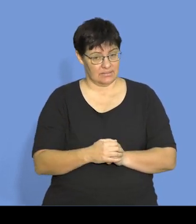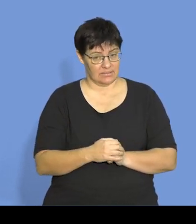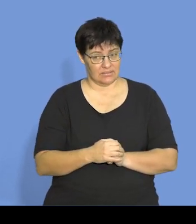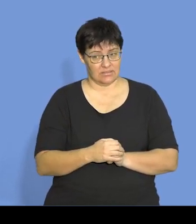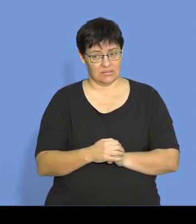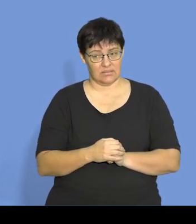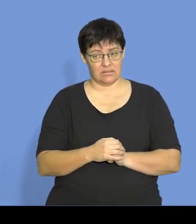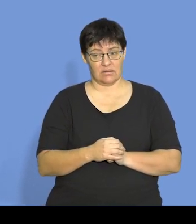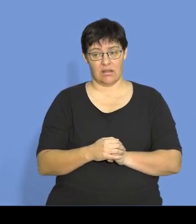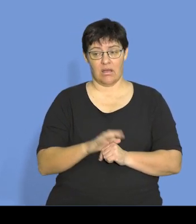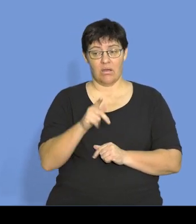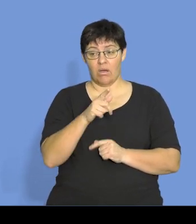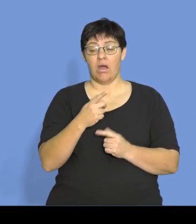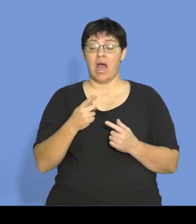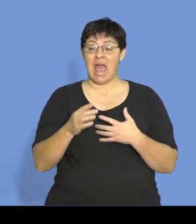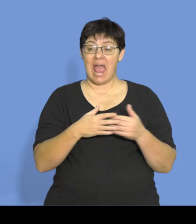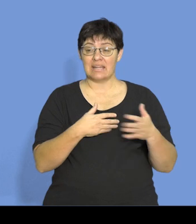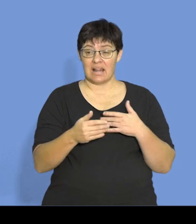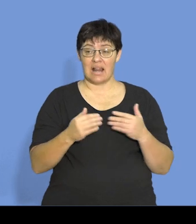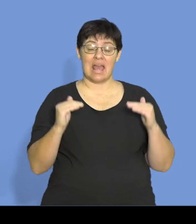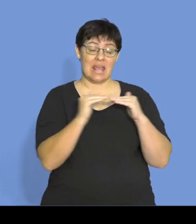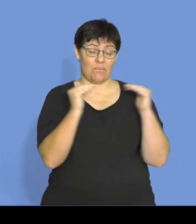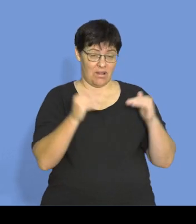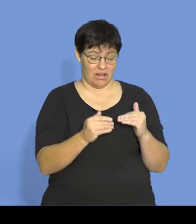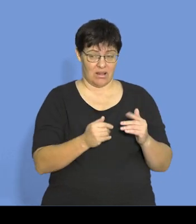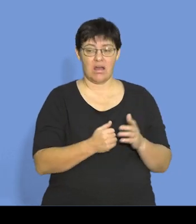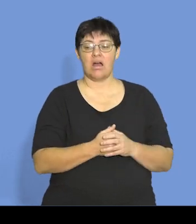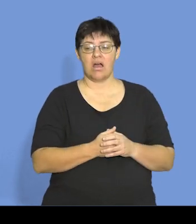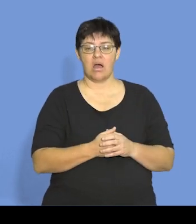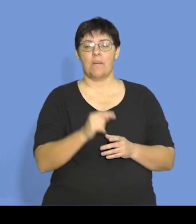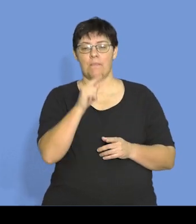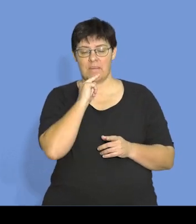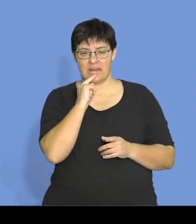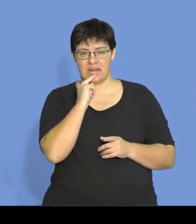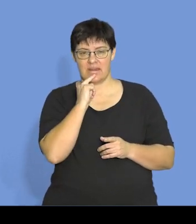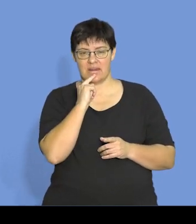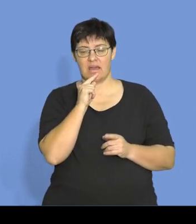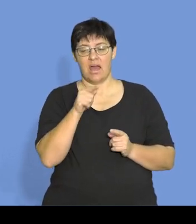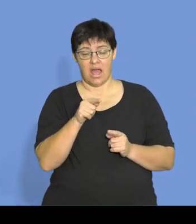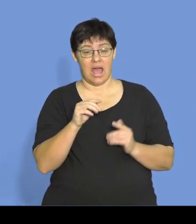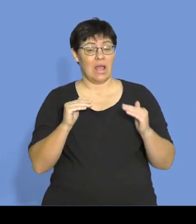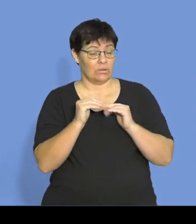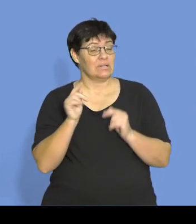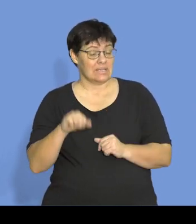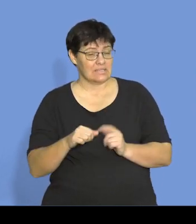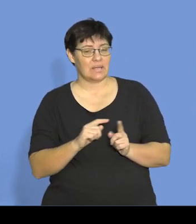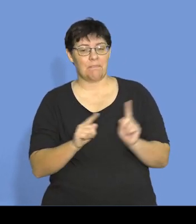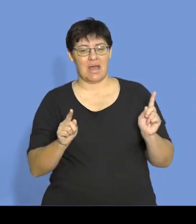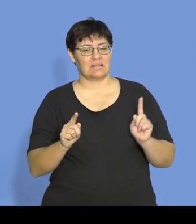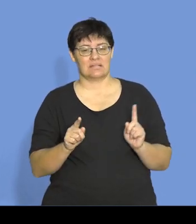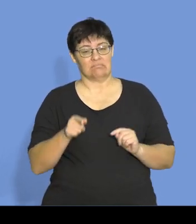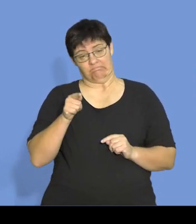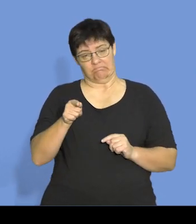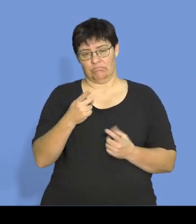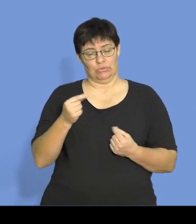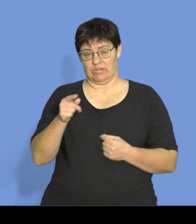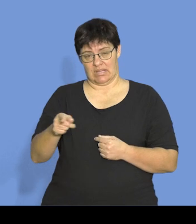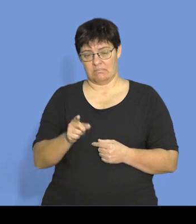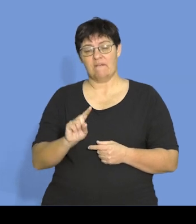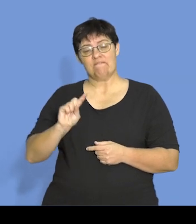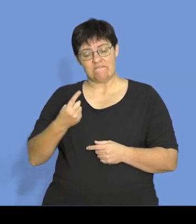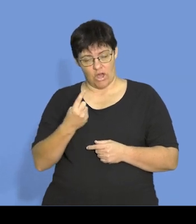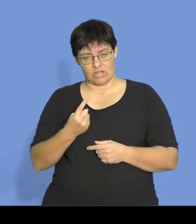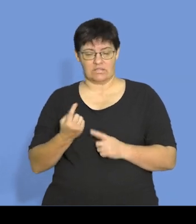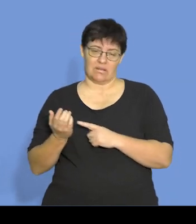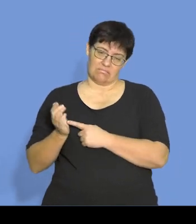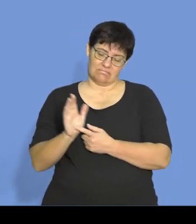when you are dealing with an equal sign, you go straight to equating the two. But here, that's really not what you do. You must